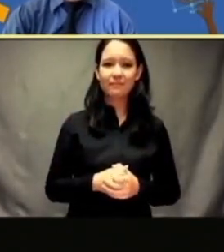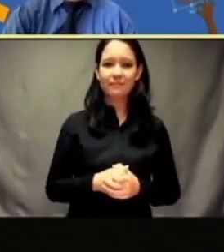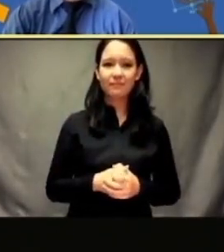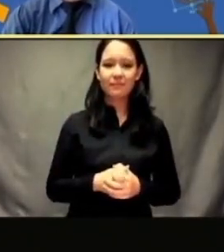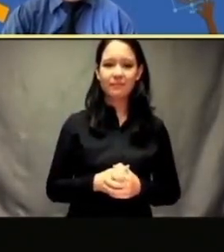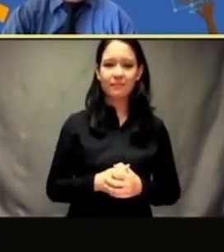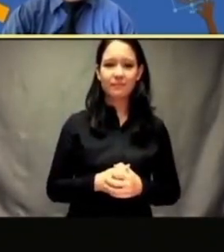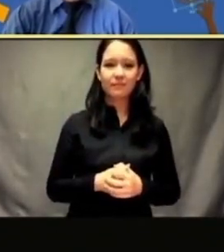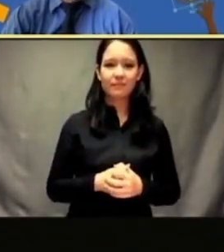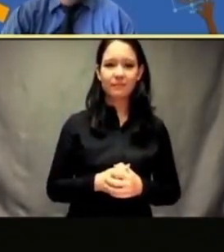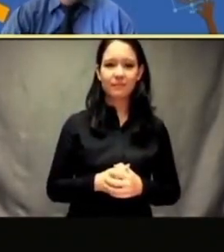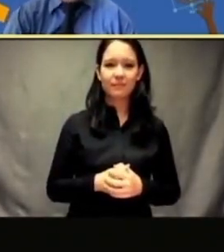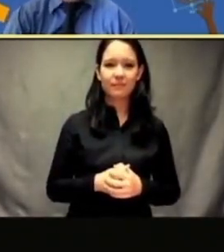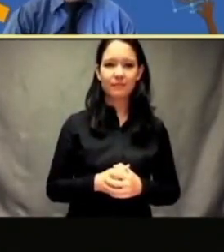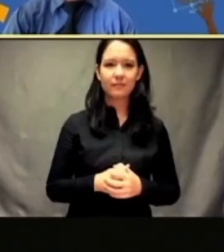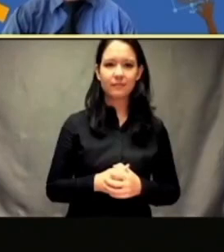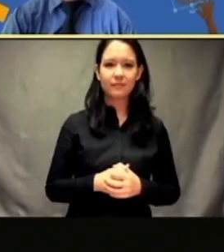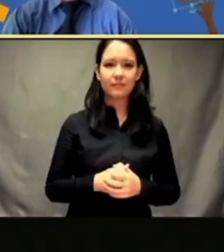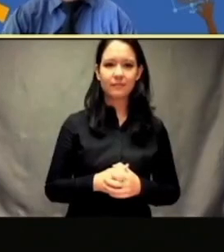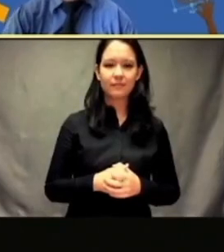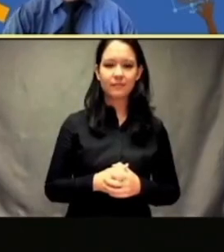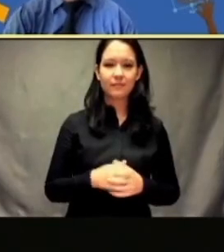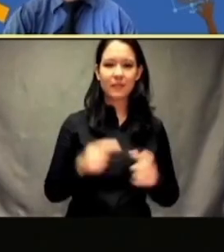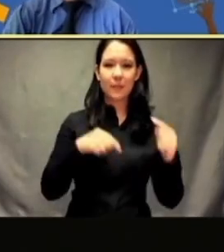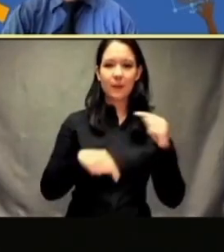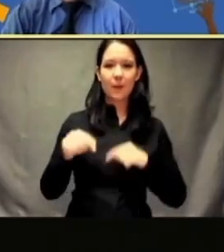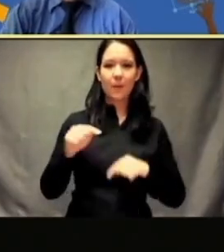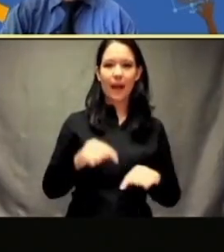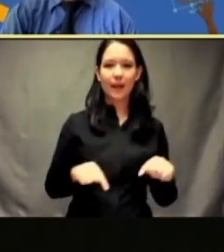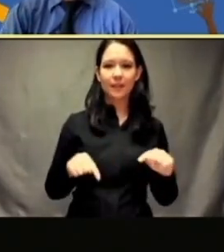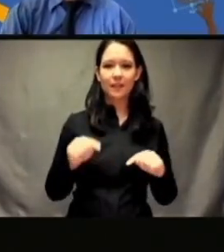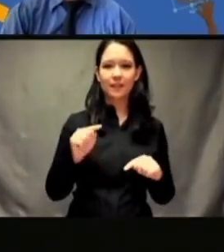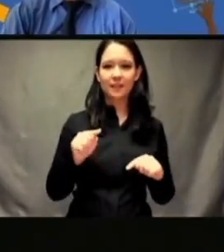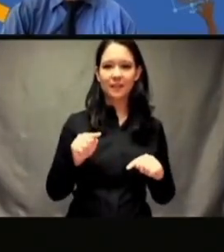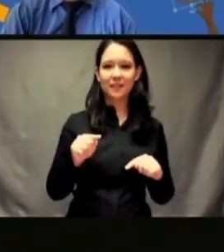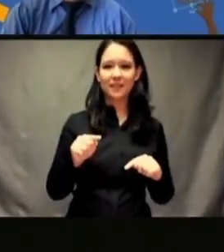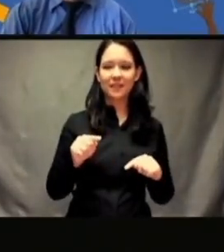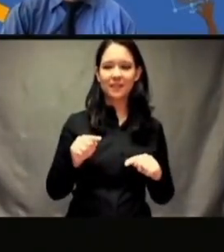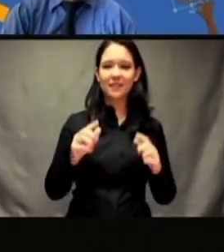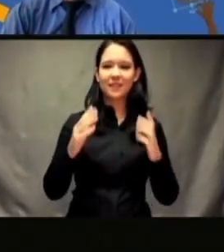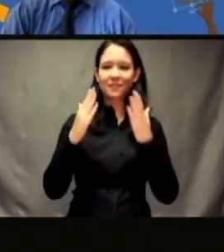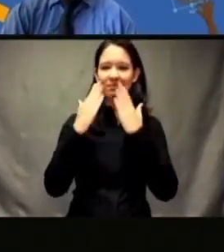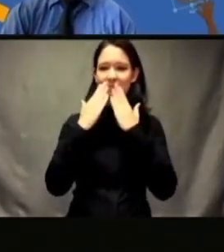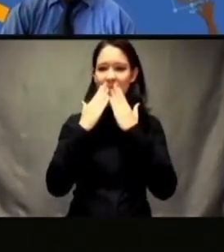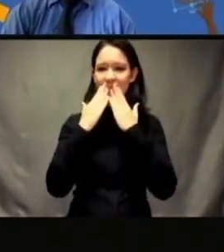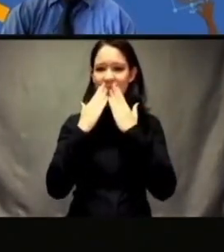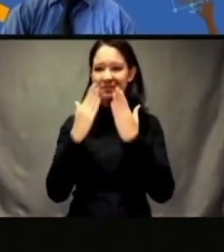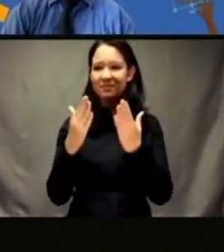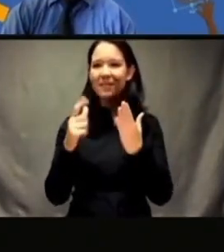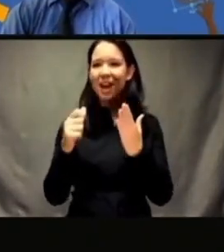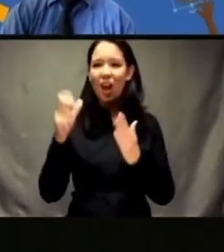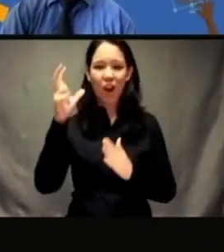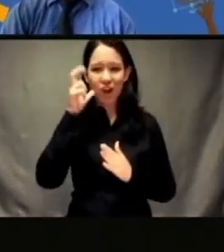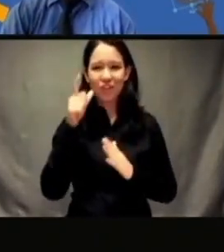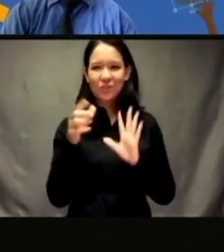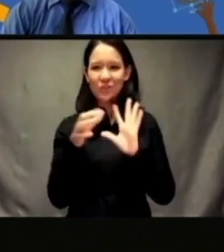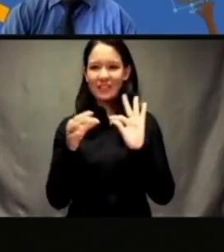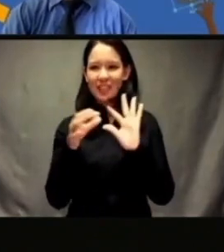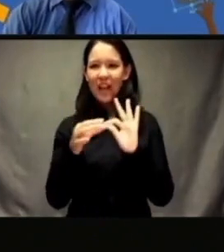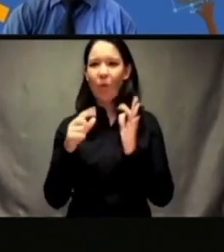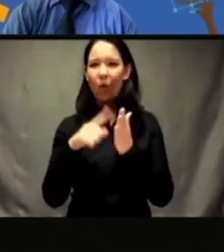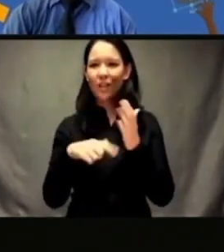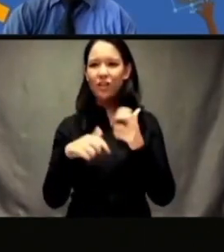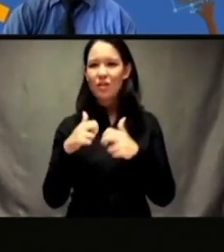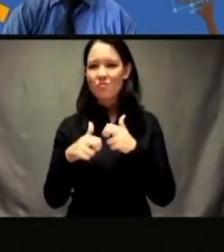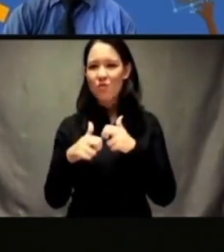So let me go back because we're running out of time. Thanks, Erlan. I heard that you said that was the problem with